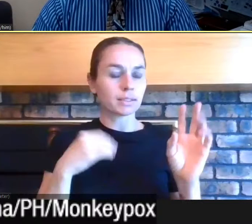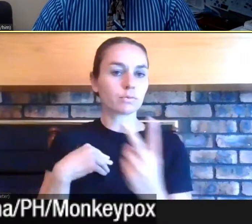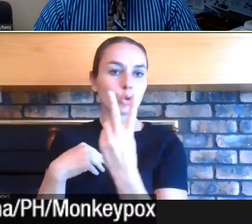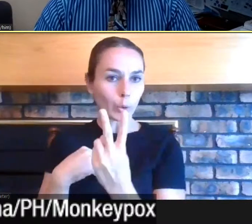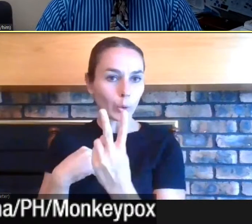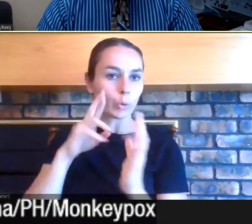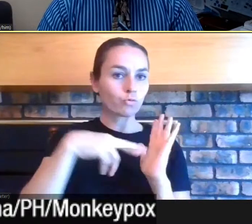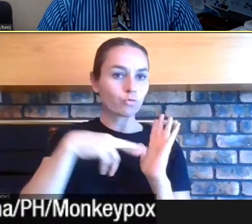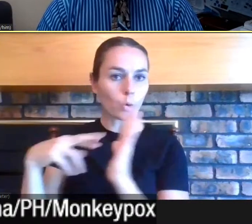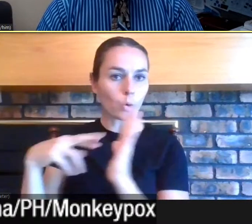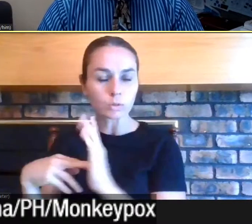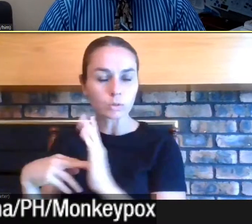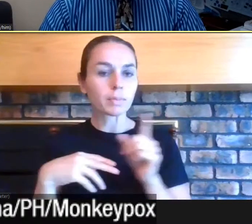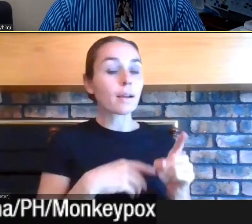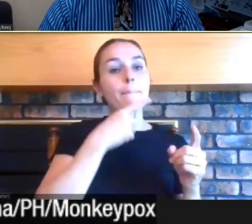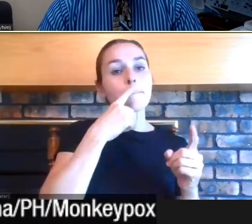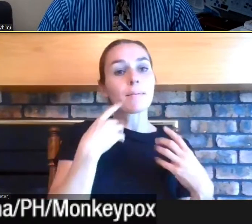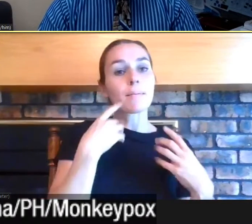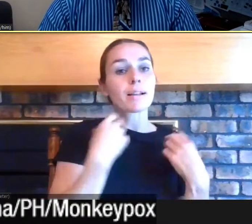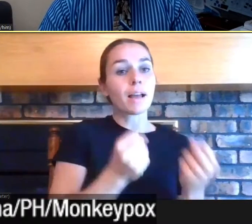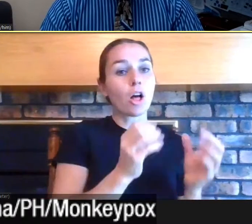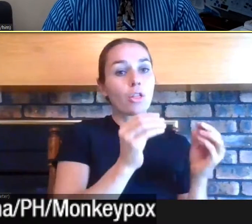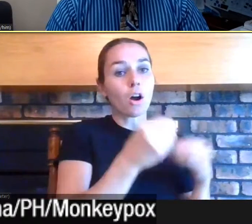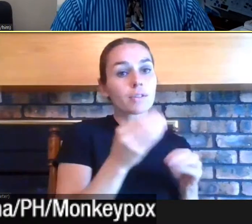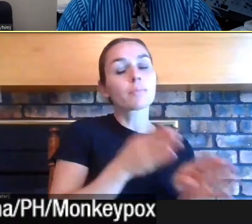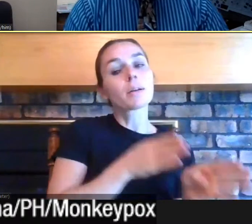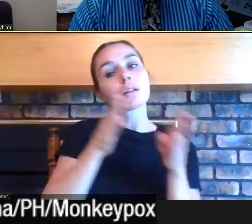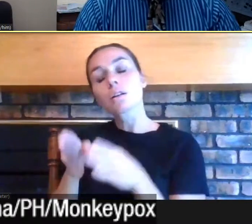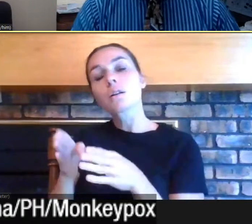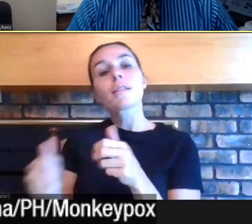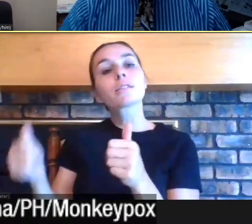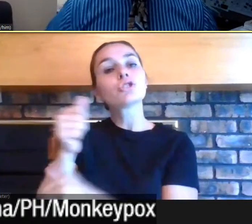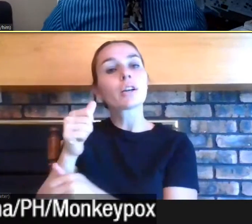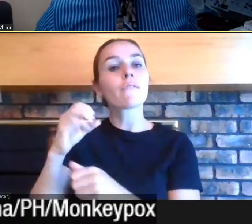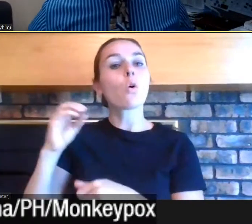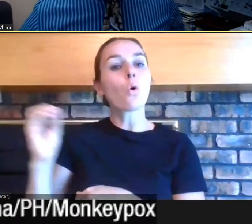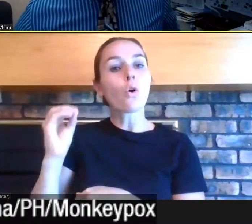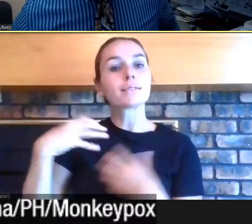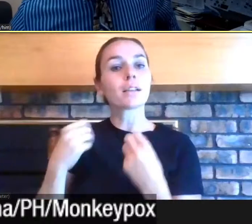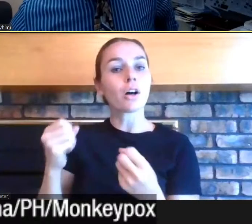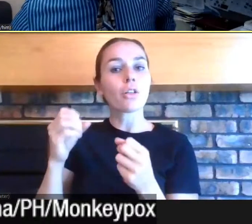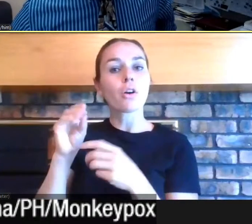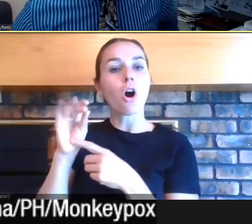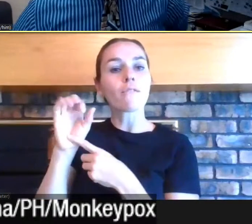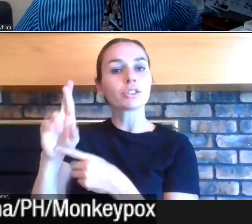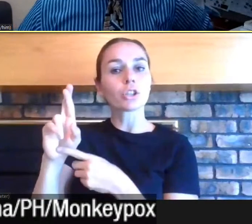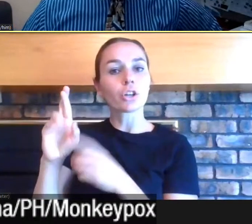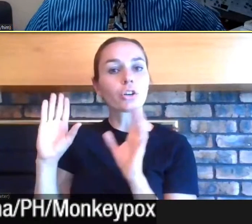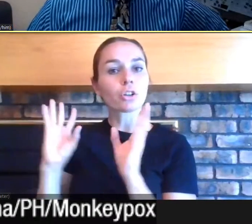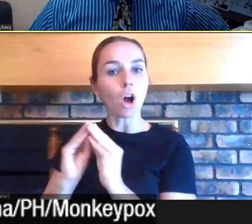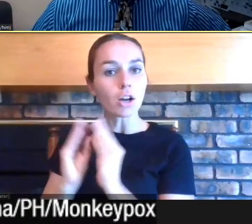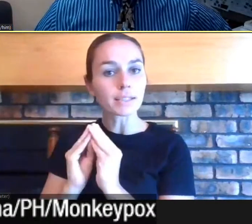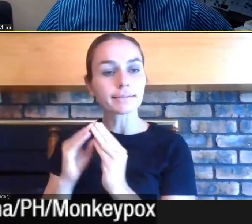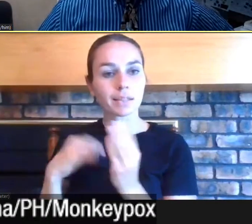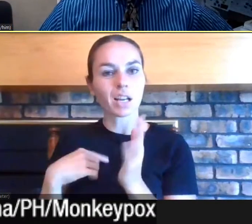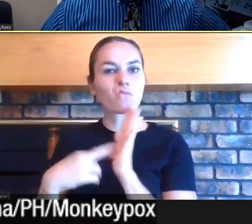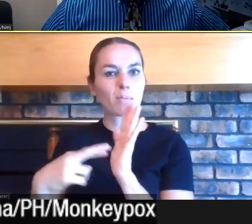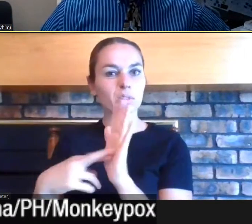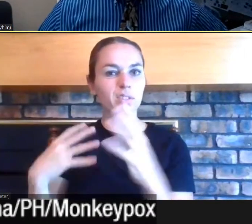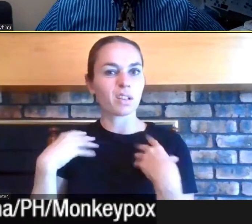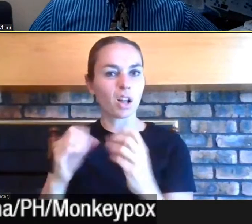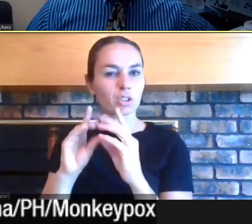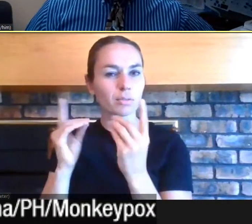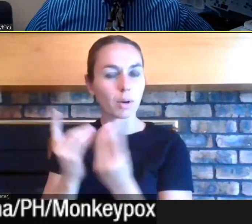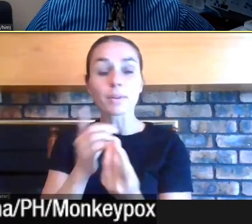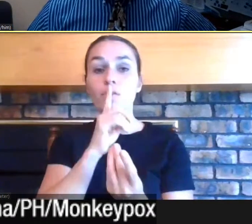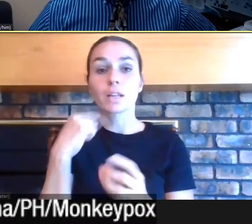but the chair of Oregon's Health Officer Caucus, representing our local health departments. We've been working since May. We talk